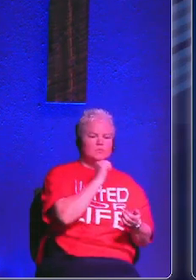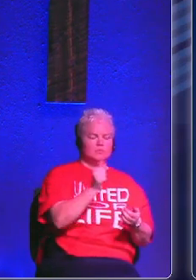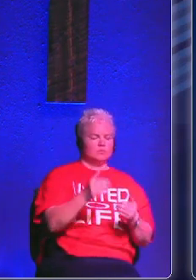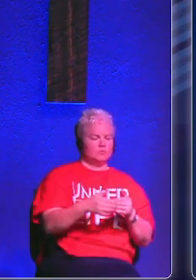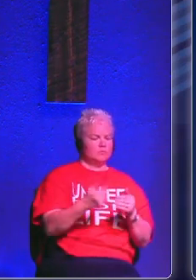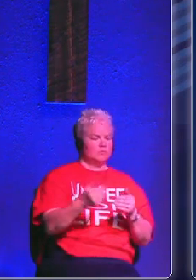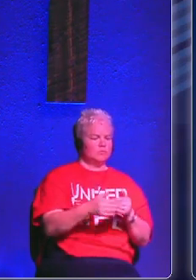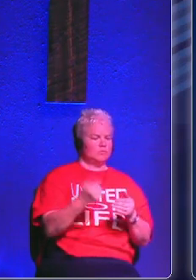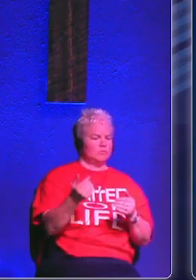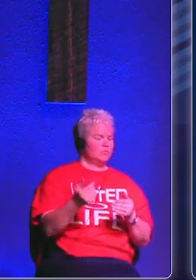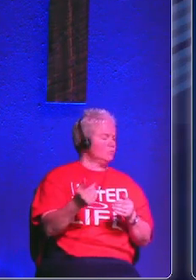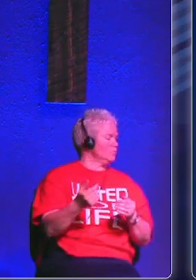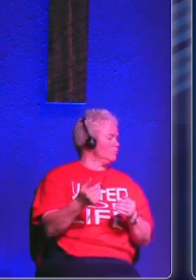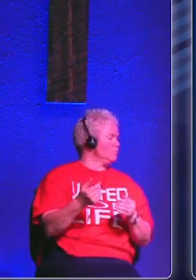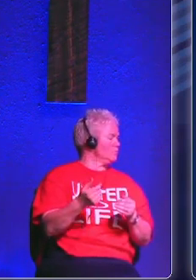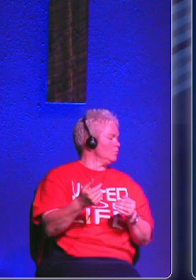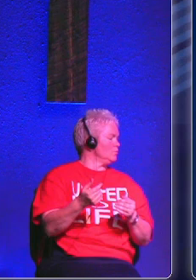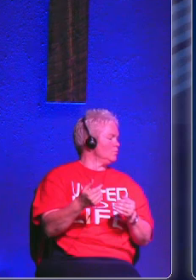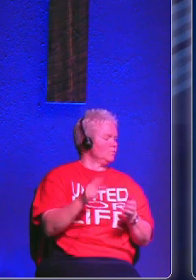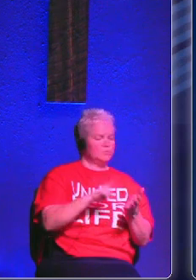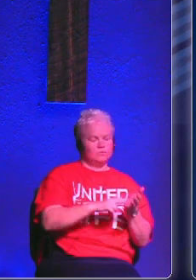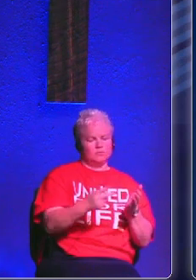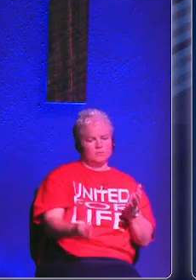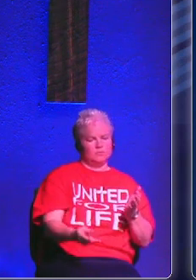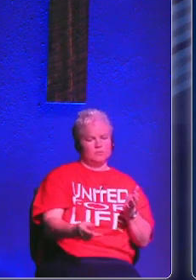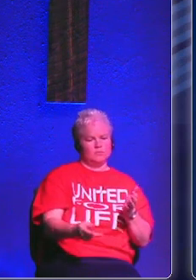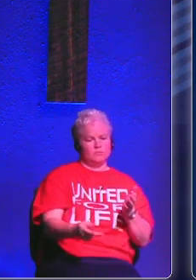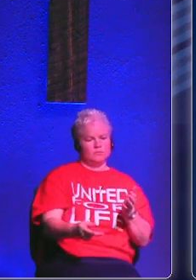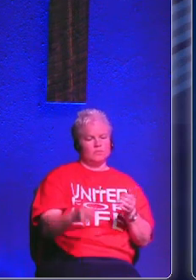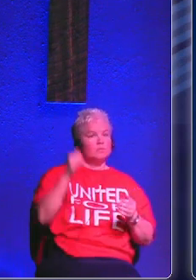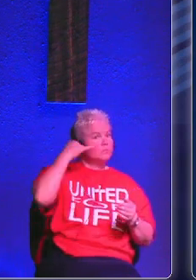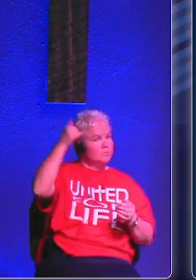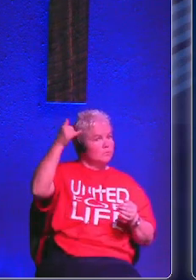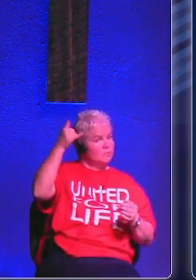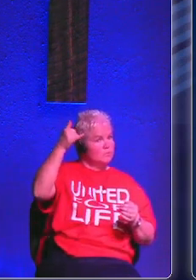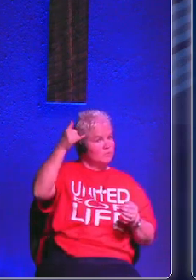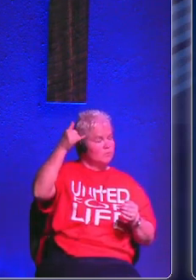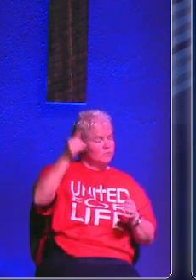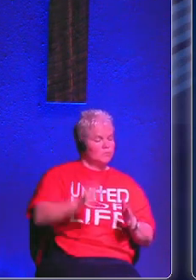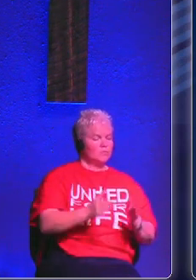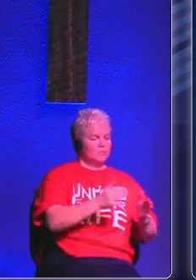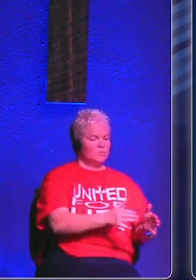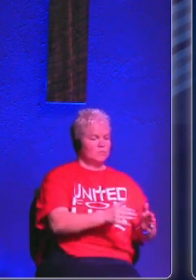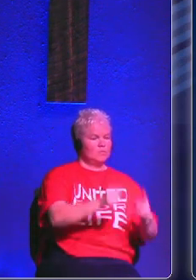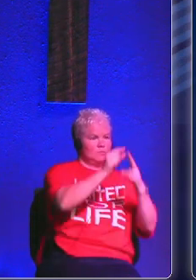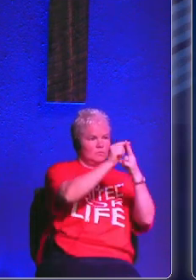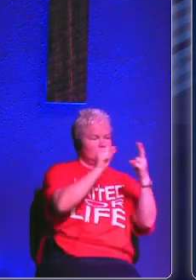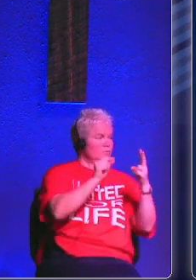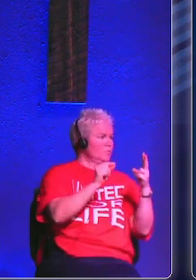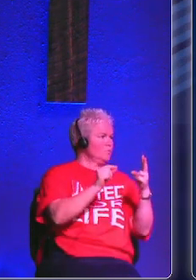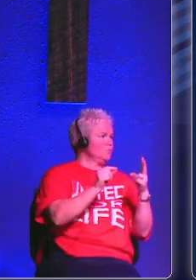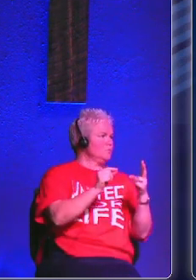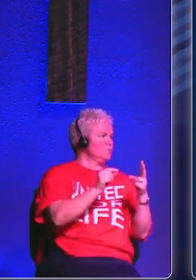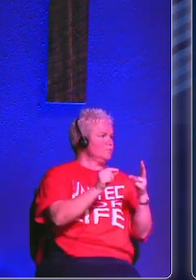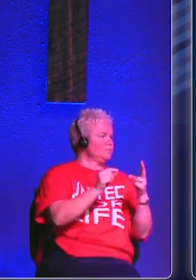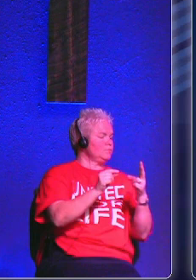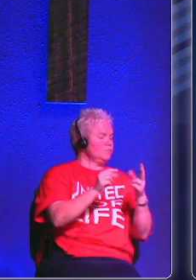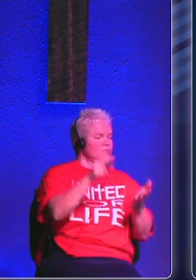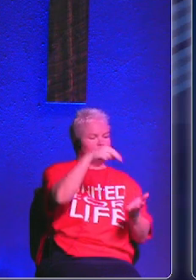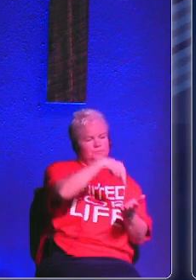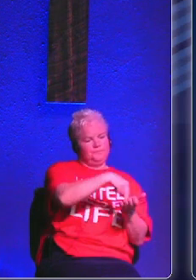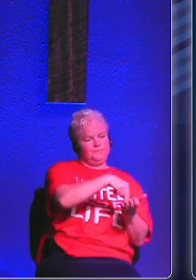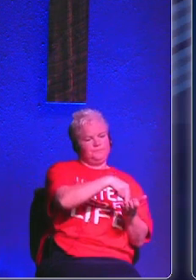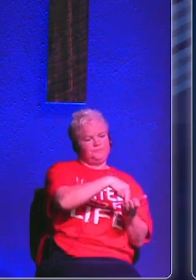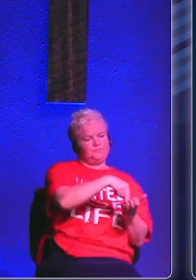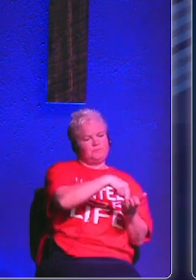not easy. See, it's following the call to be set apart and choosing to